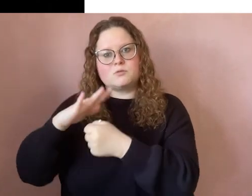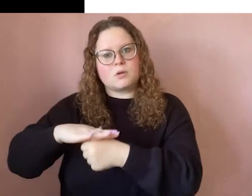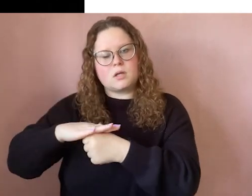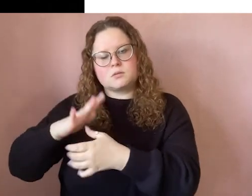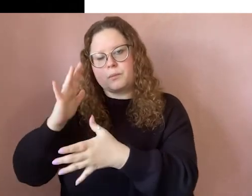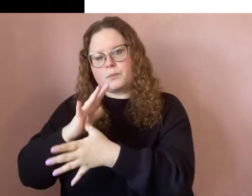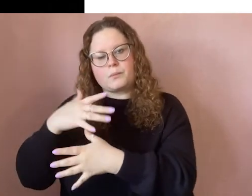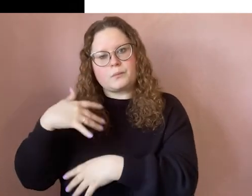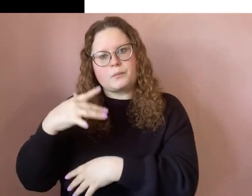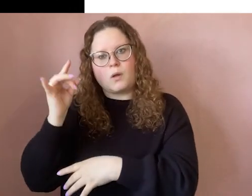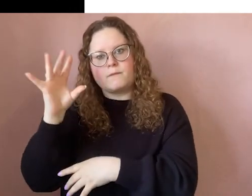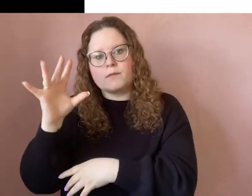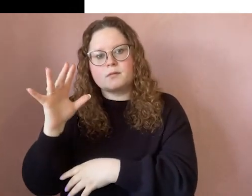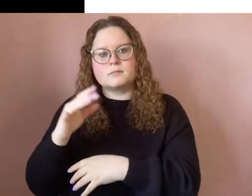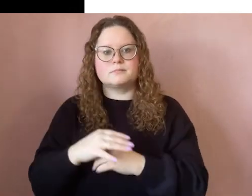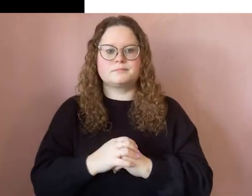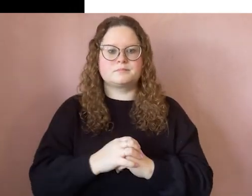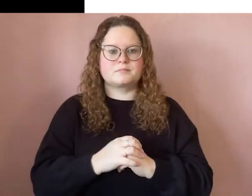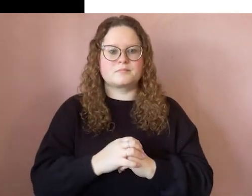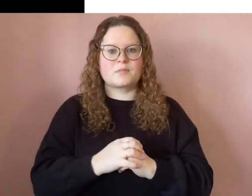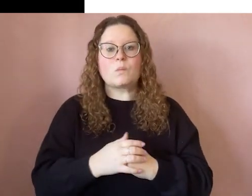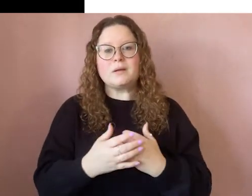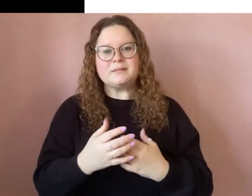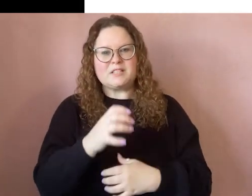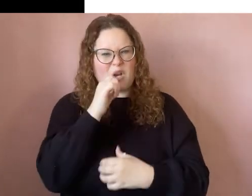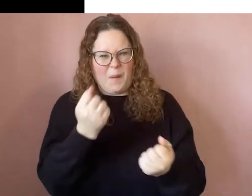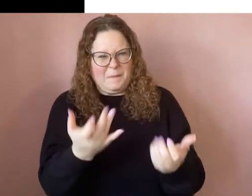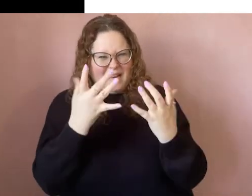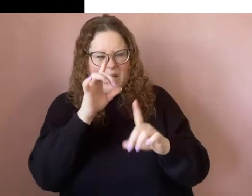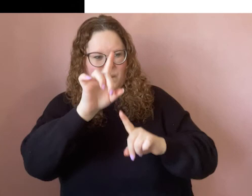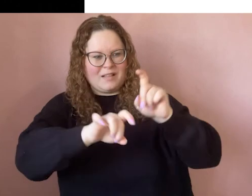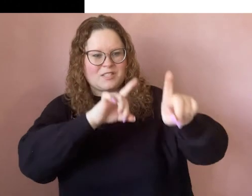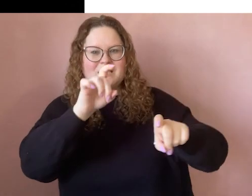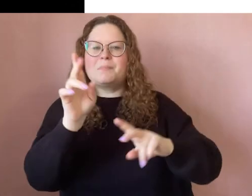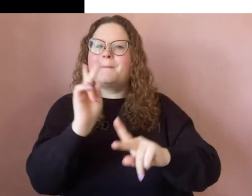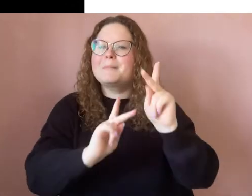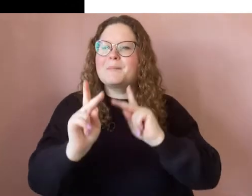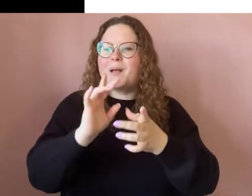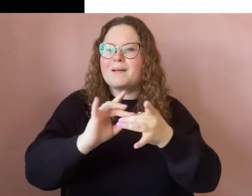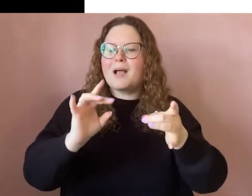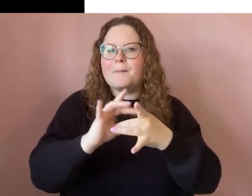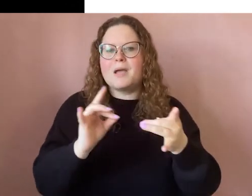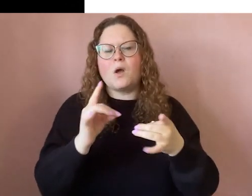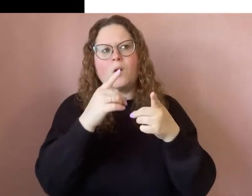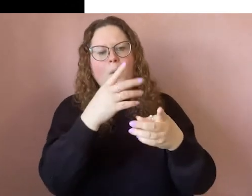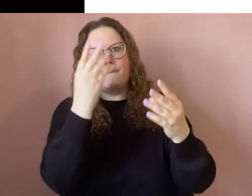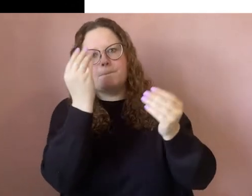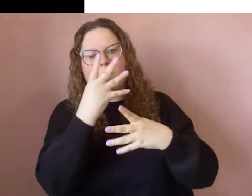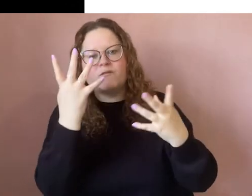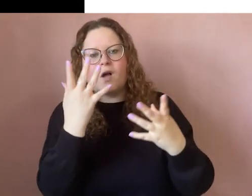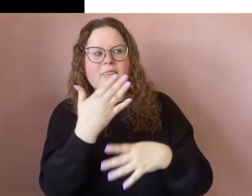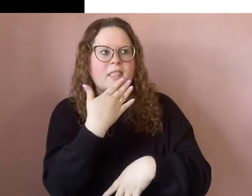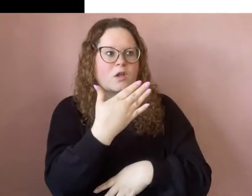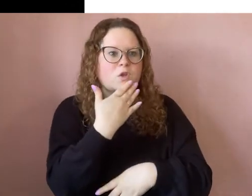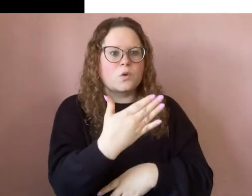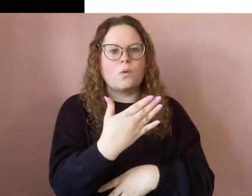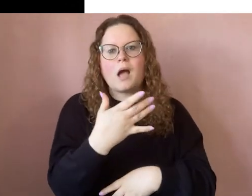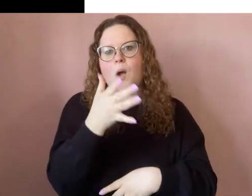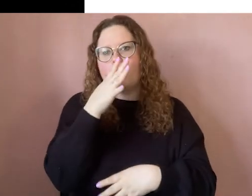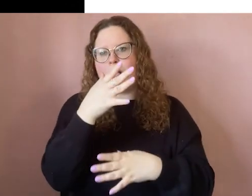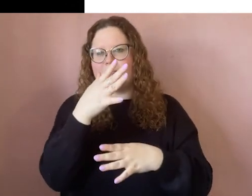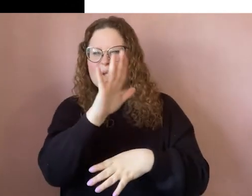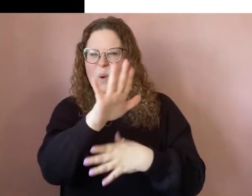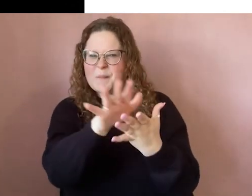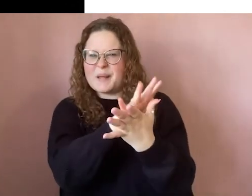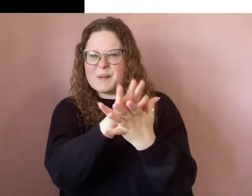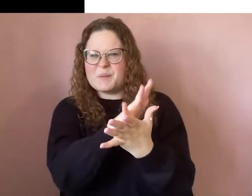our experiences as we grow older, and the manifestation of those symptoms need not happen. And